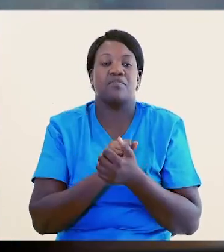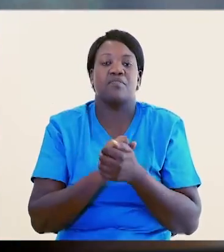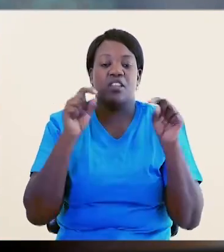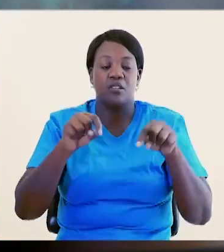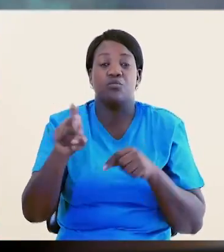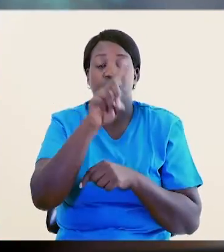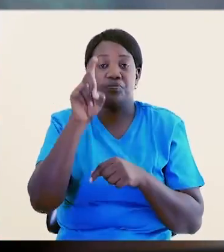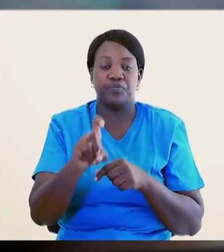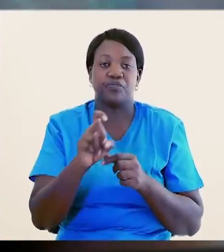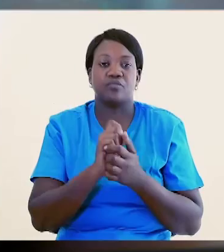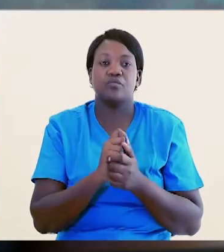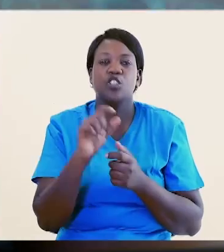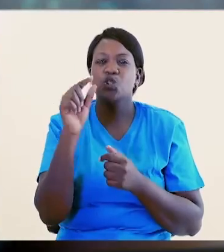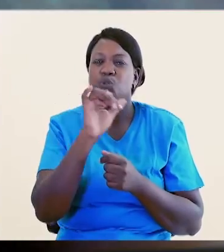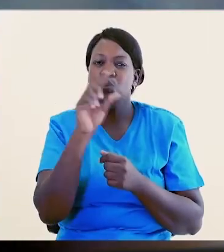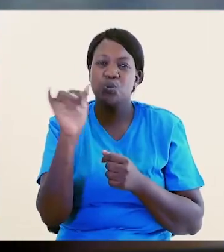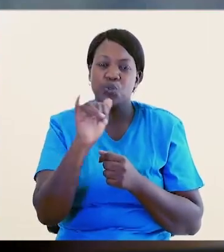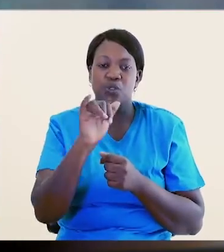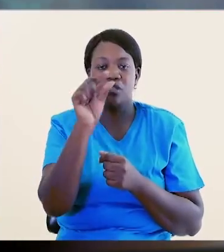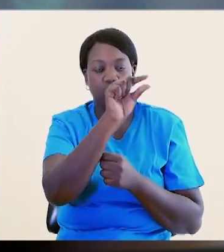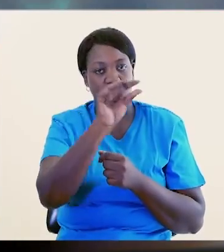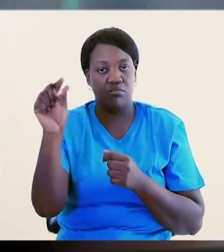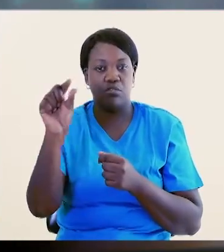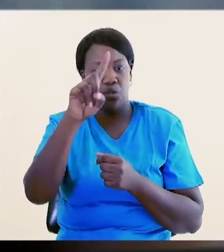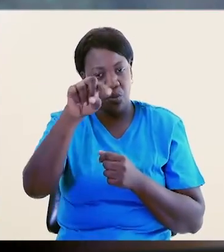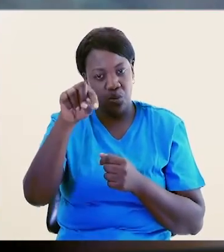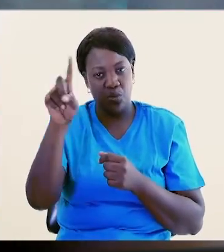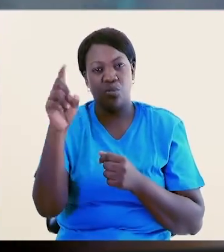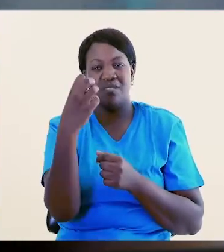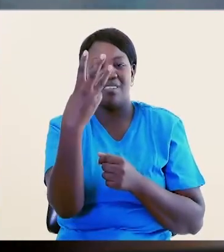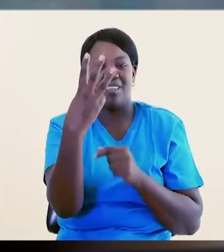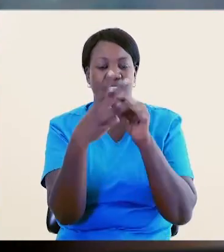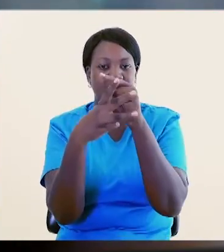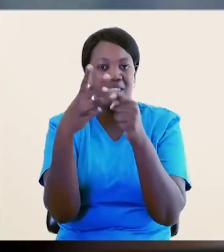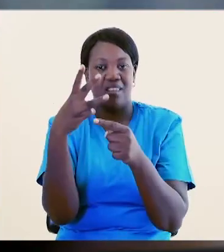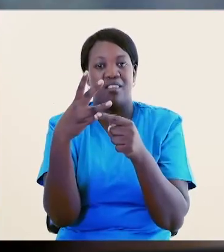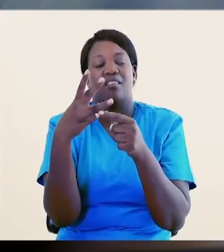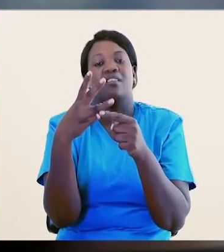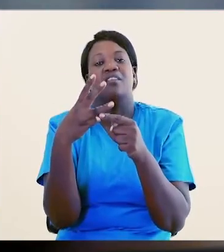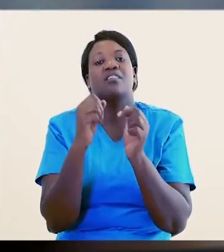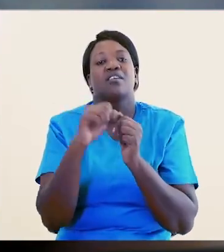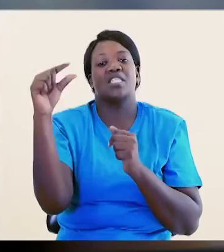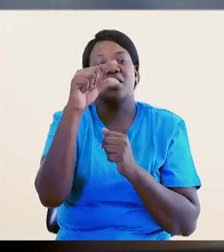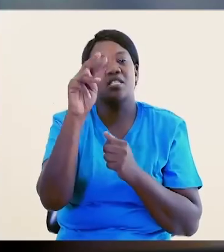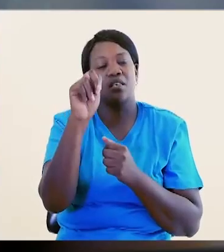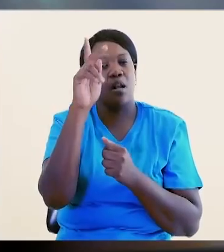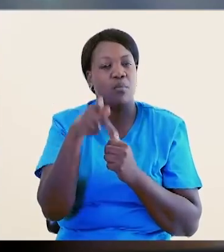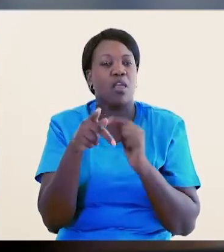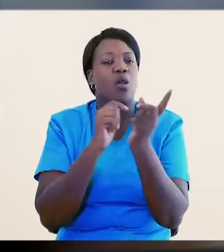here's the question. Tell us which statement you think is correct amongst these three options. GNP stands for